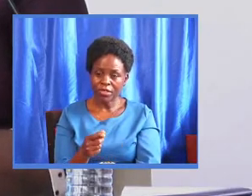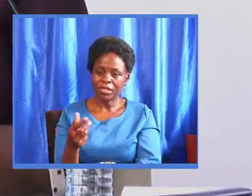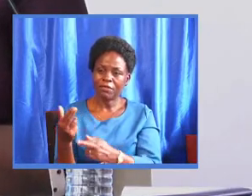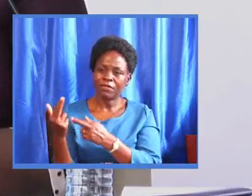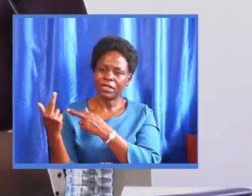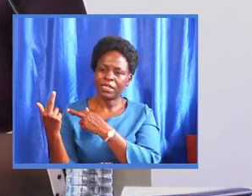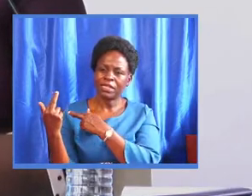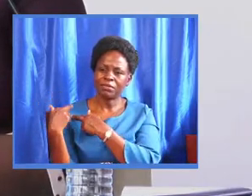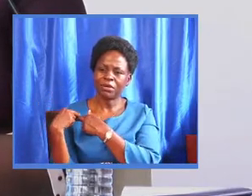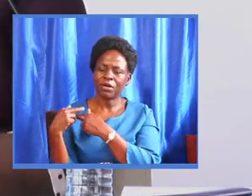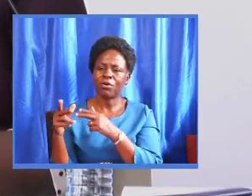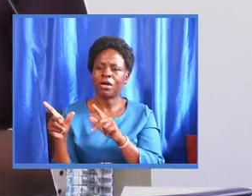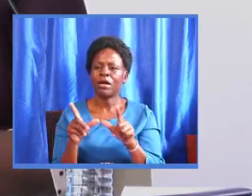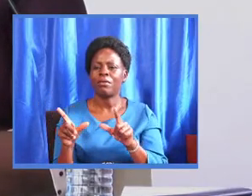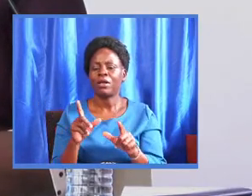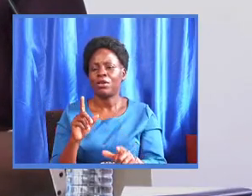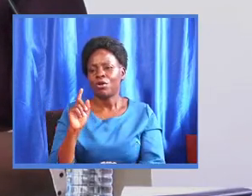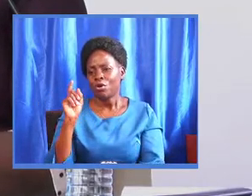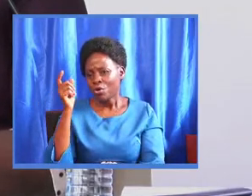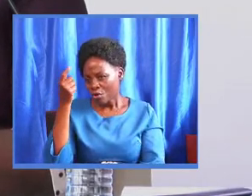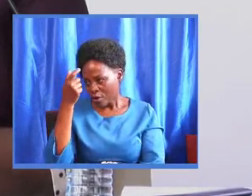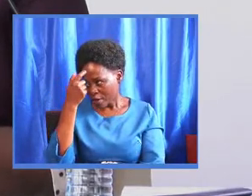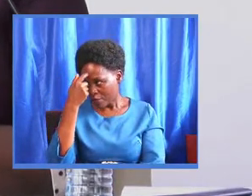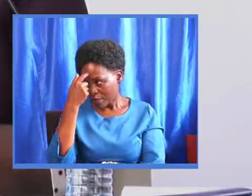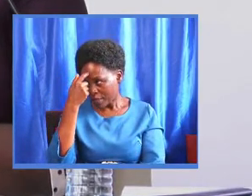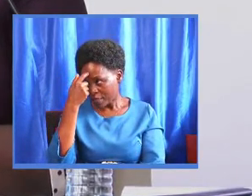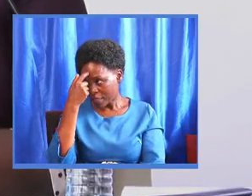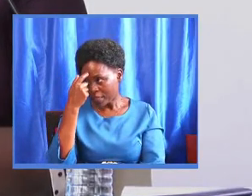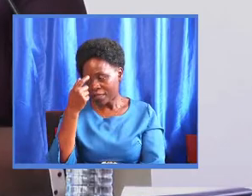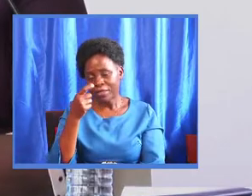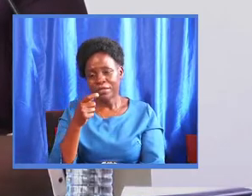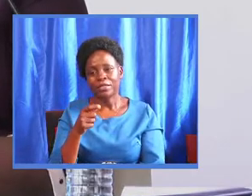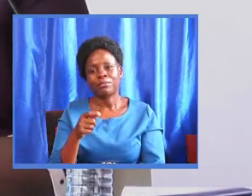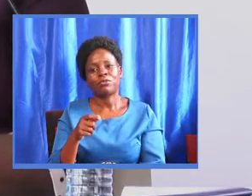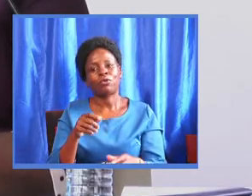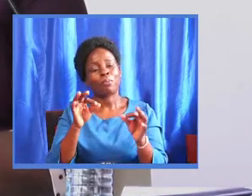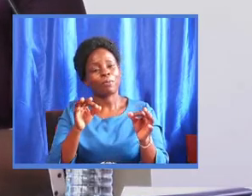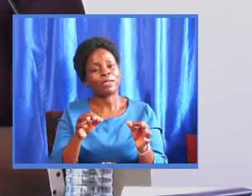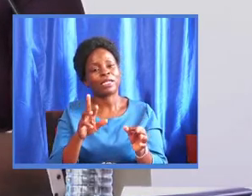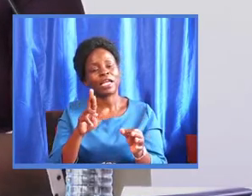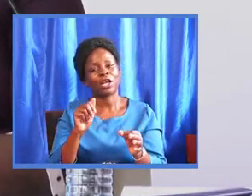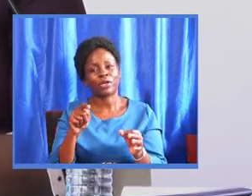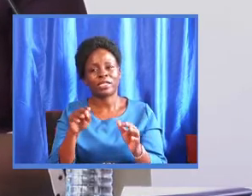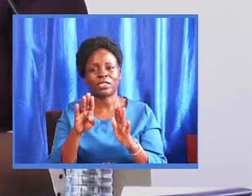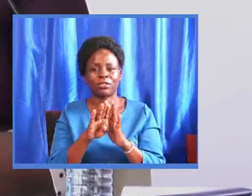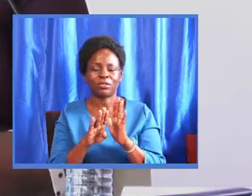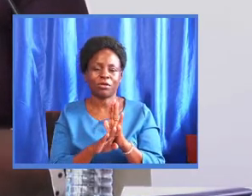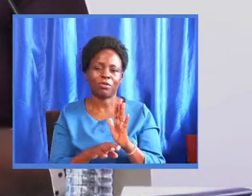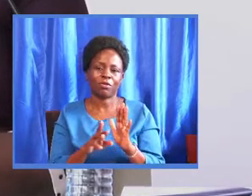givunaanyizibwako aba local government mu ngeri ya property rates or ground rent.